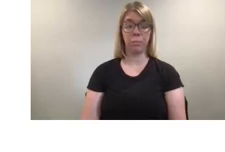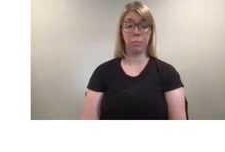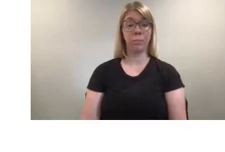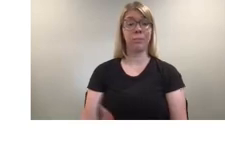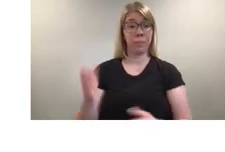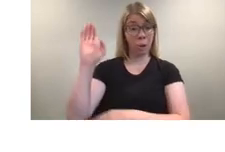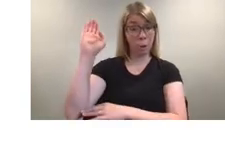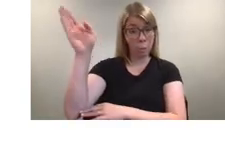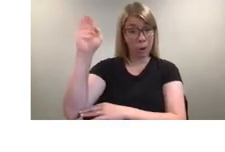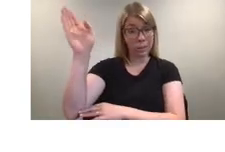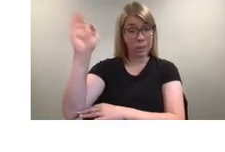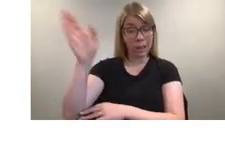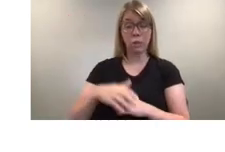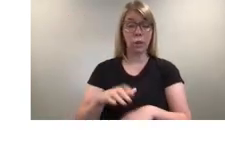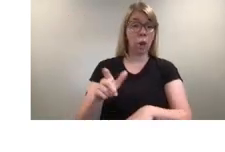Presentations, long paper,